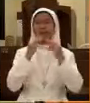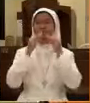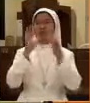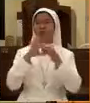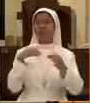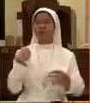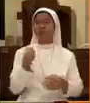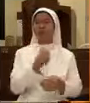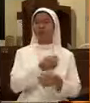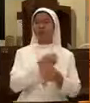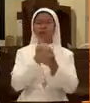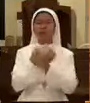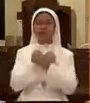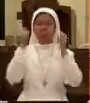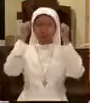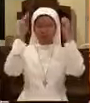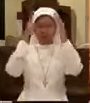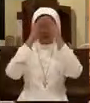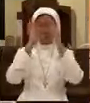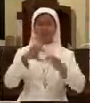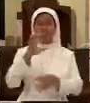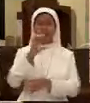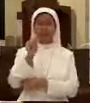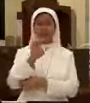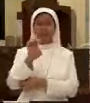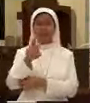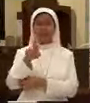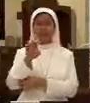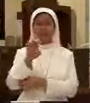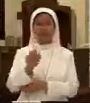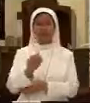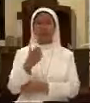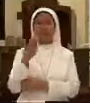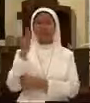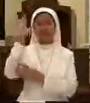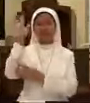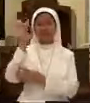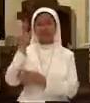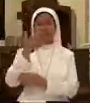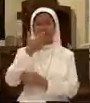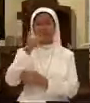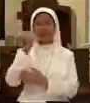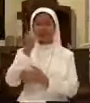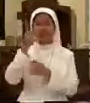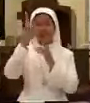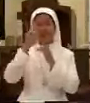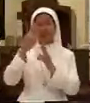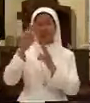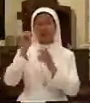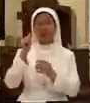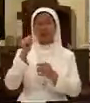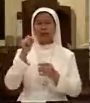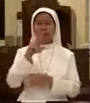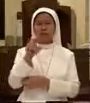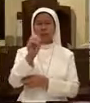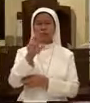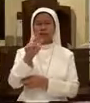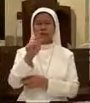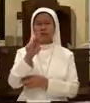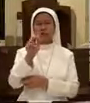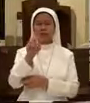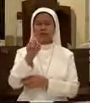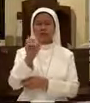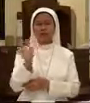our beloved Archbishop of Cáceres, His Grace, Most Reverend Rolando J. Tria